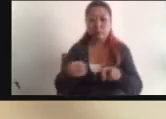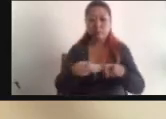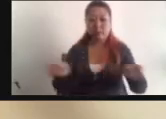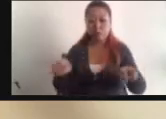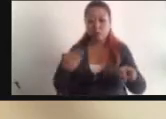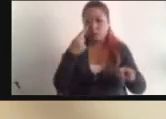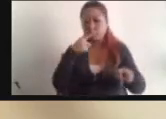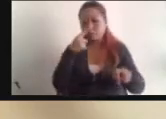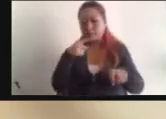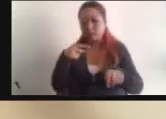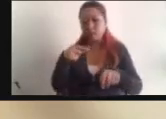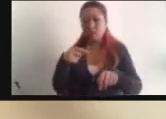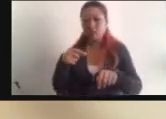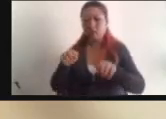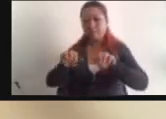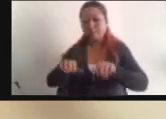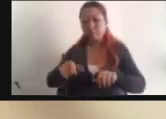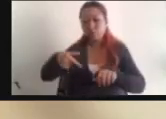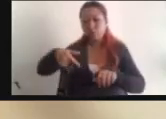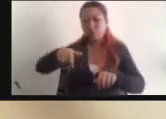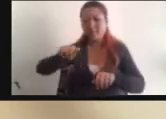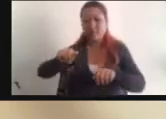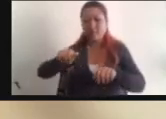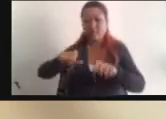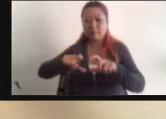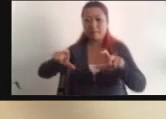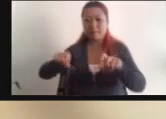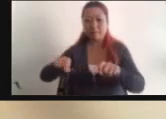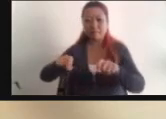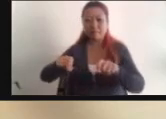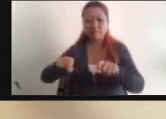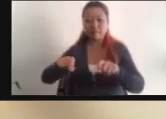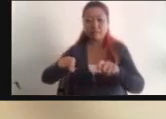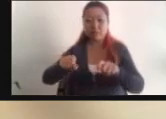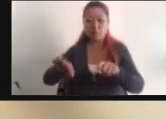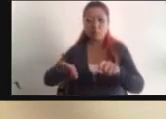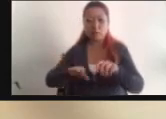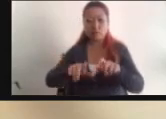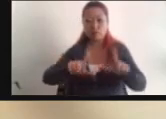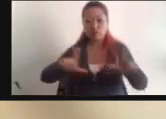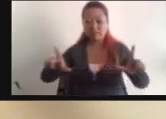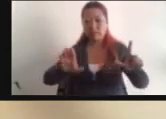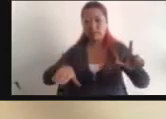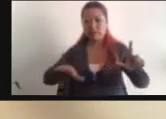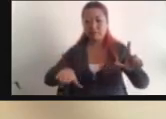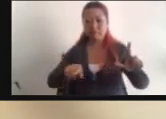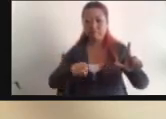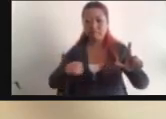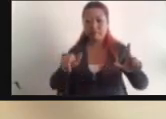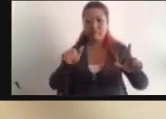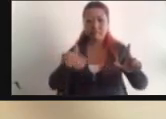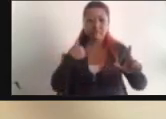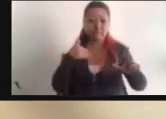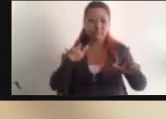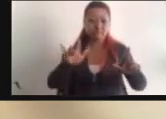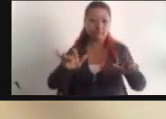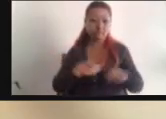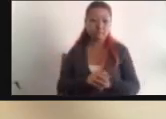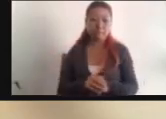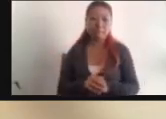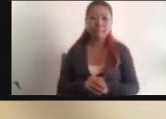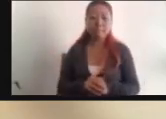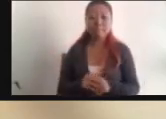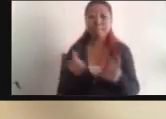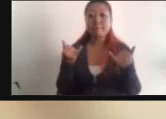the Q&A block down at the bottom of your screen. And with that, let